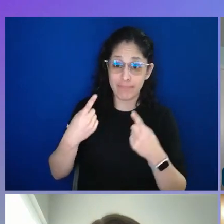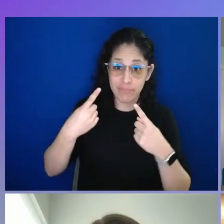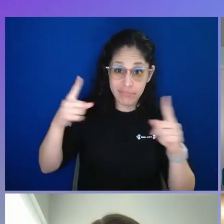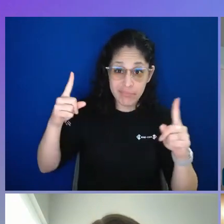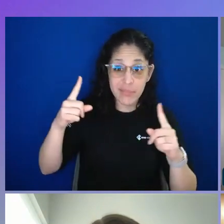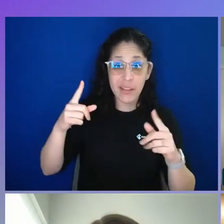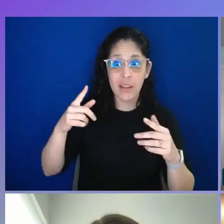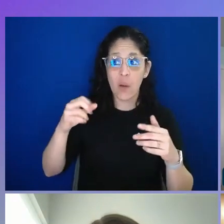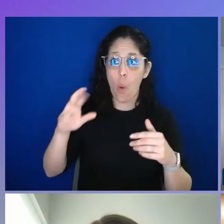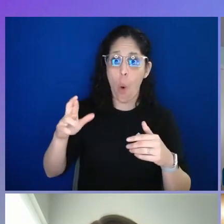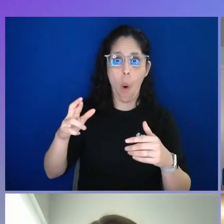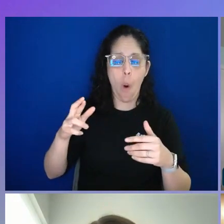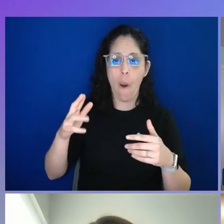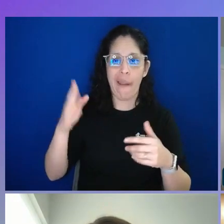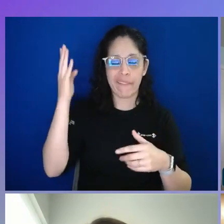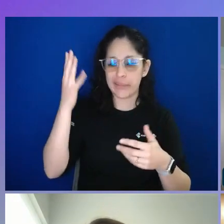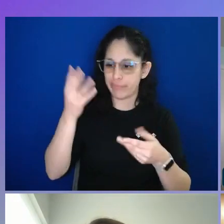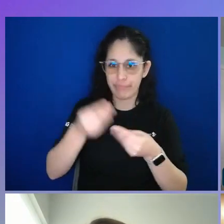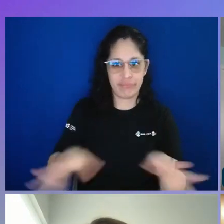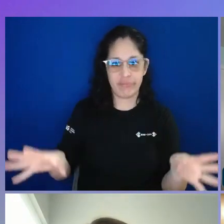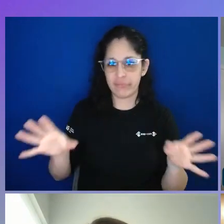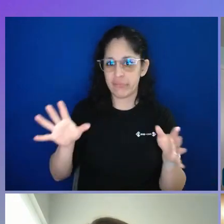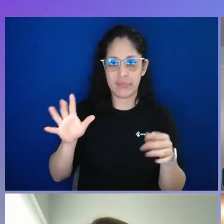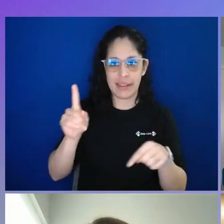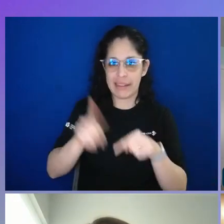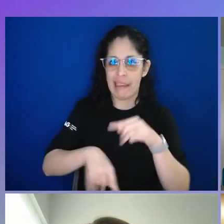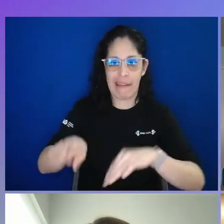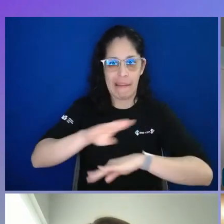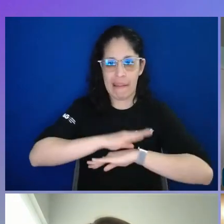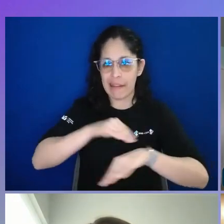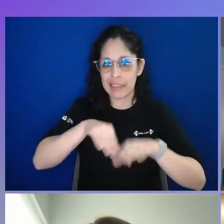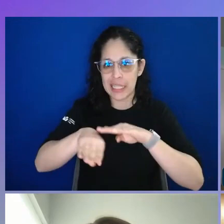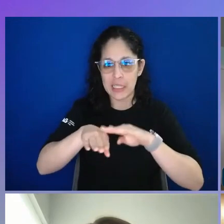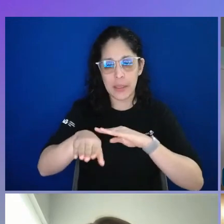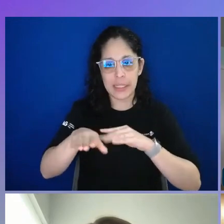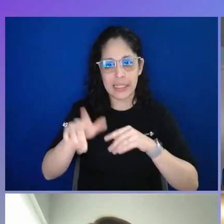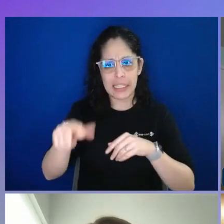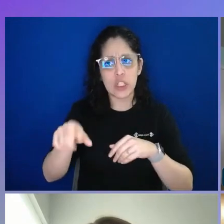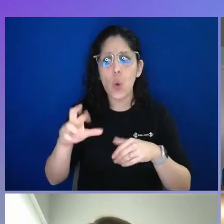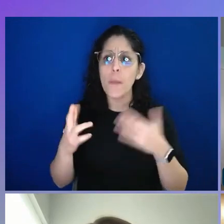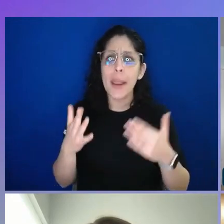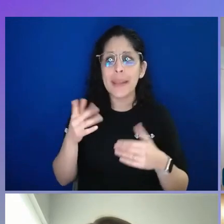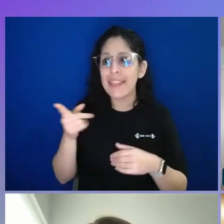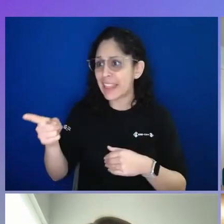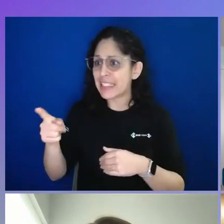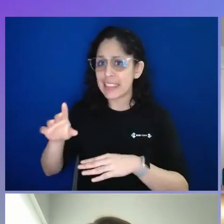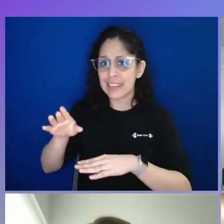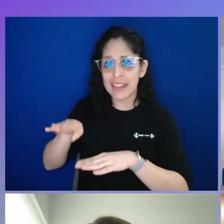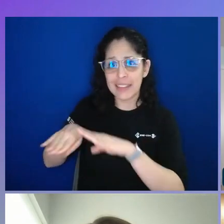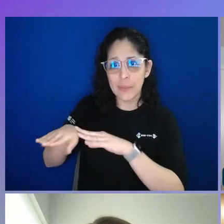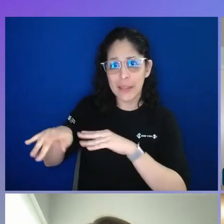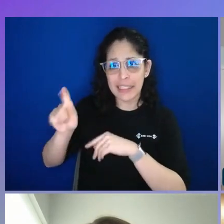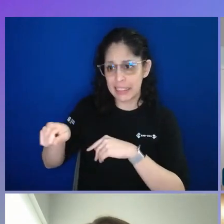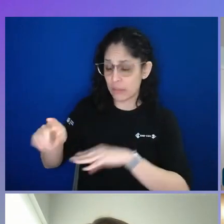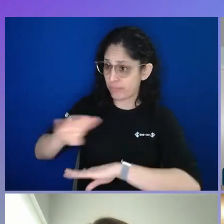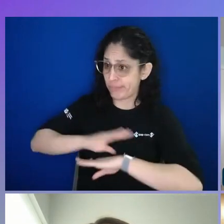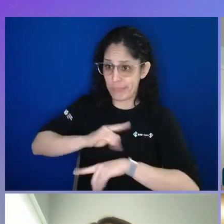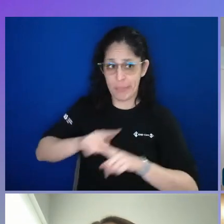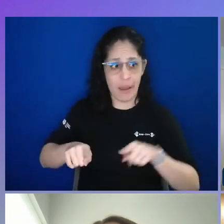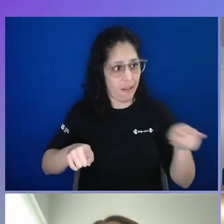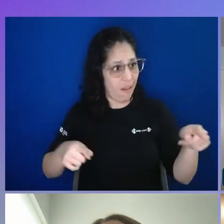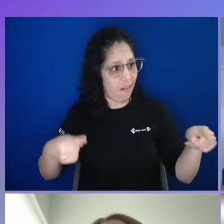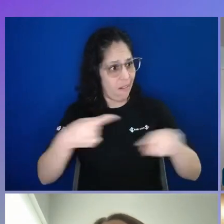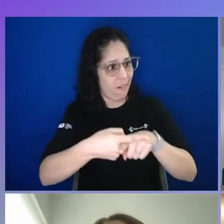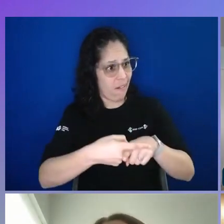meet, or that would conflict with other usability needs? How would you recommend overcoming this type of worry?